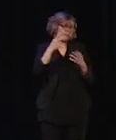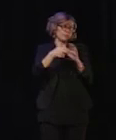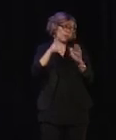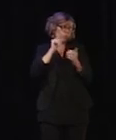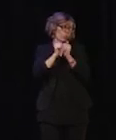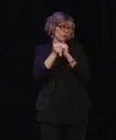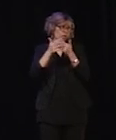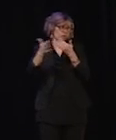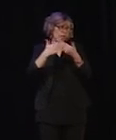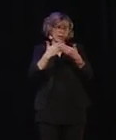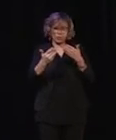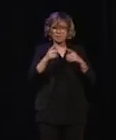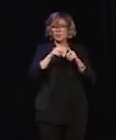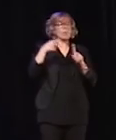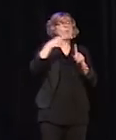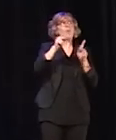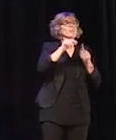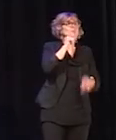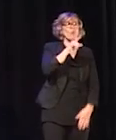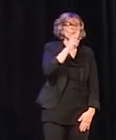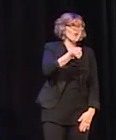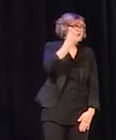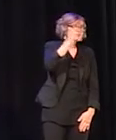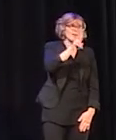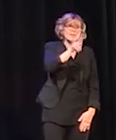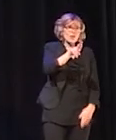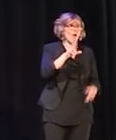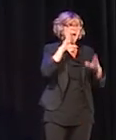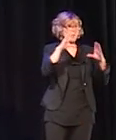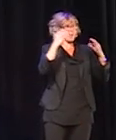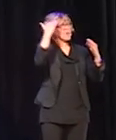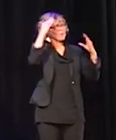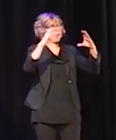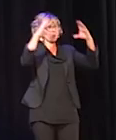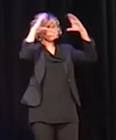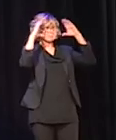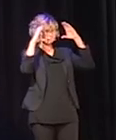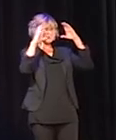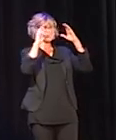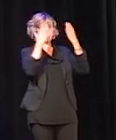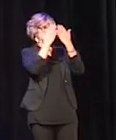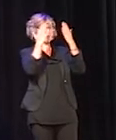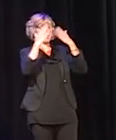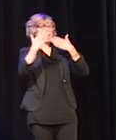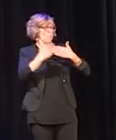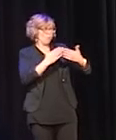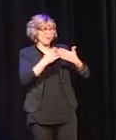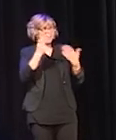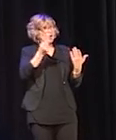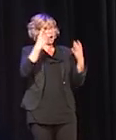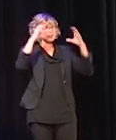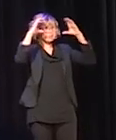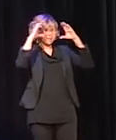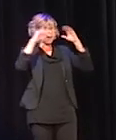basically, people still don't really get VR, right? Like, they put on a kind of awkward headset, or they put on a piece of cardboard, or whatever, and they're basically spending the